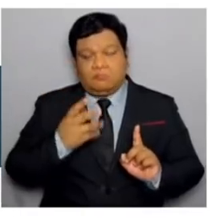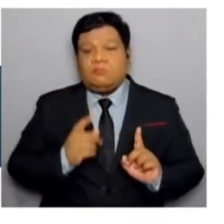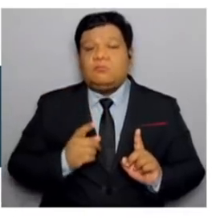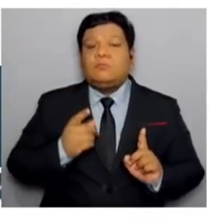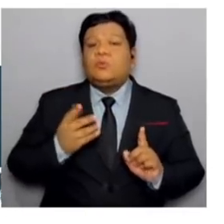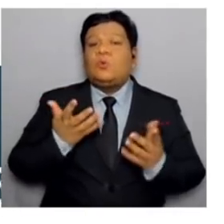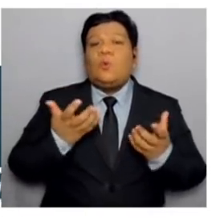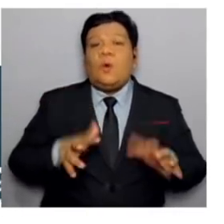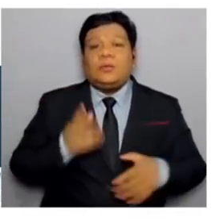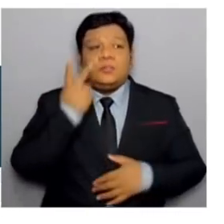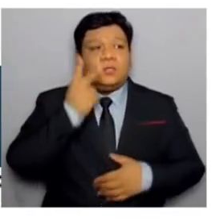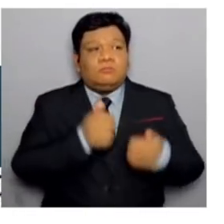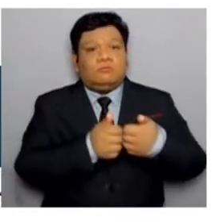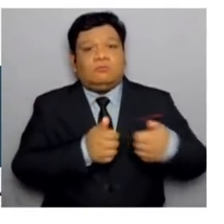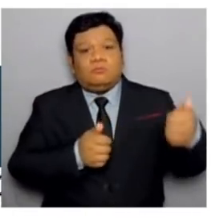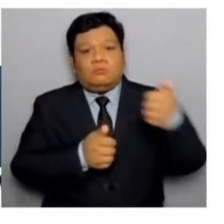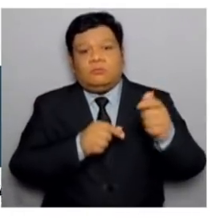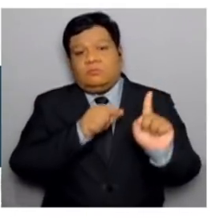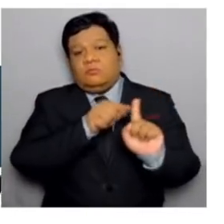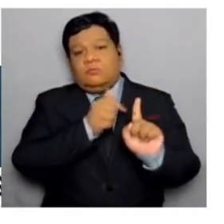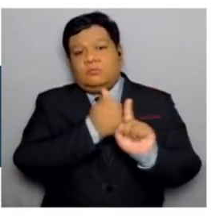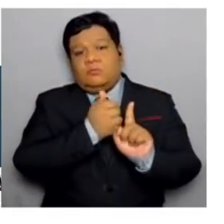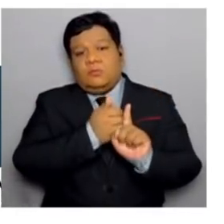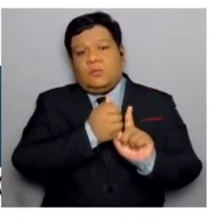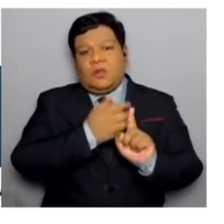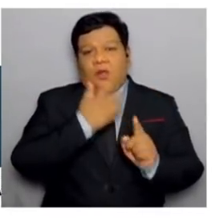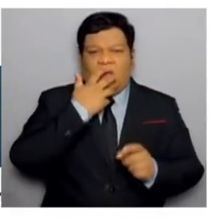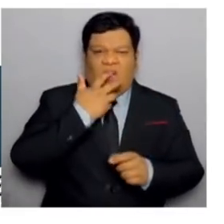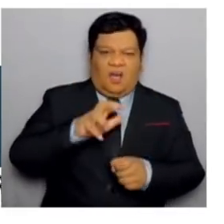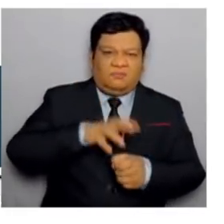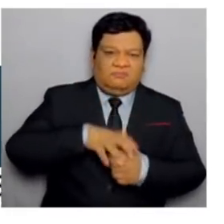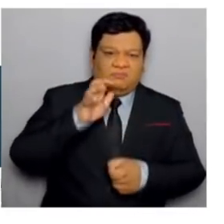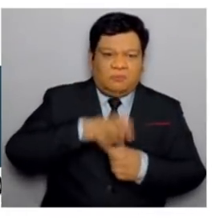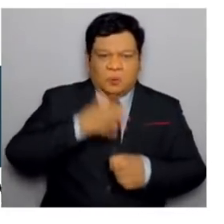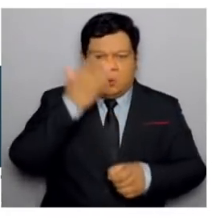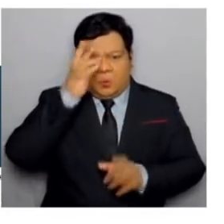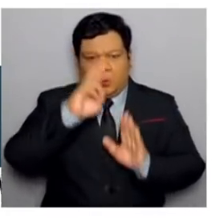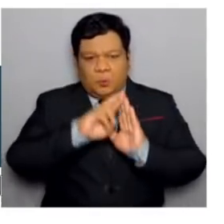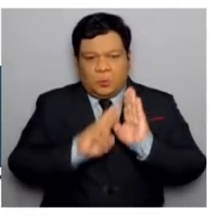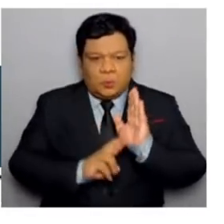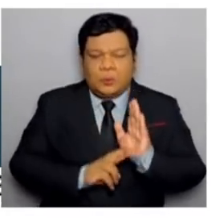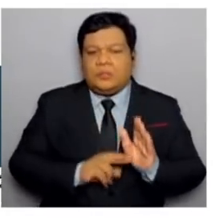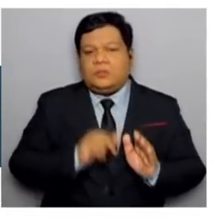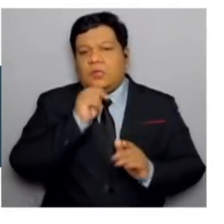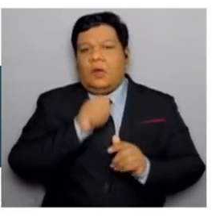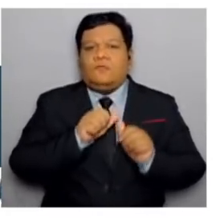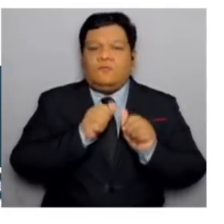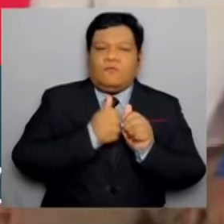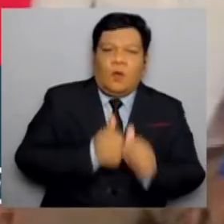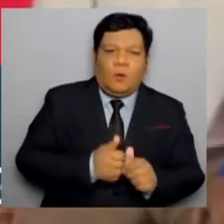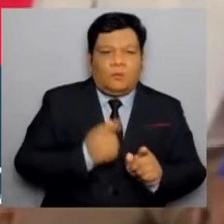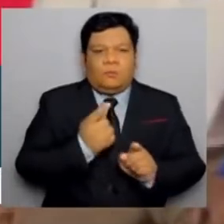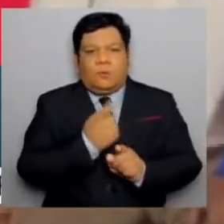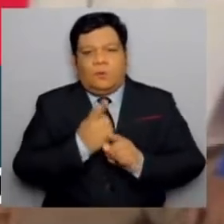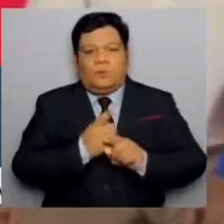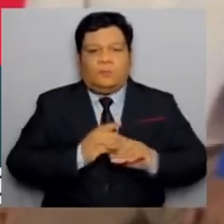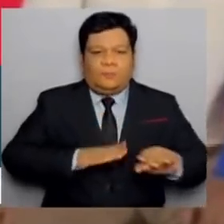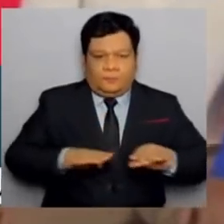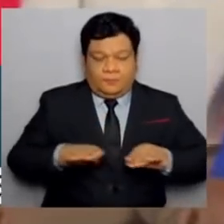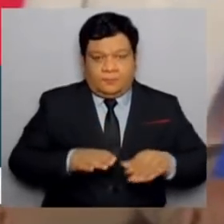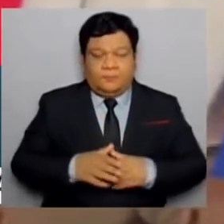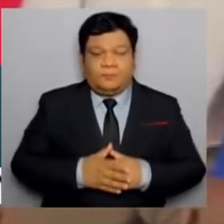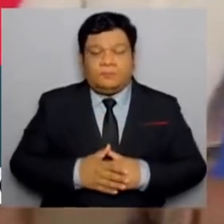podium is someone who is hot-headed, who doesn't know the rules, and one who doesn't observe proper decorum. The sources